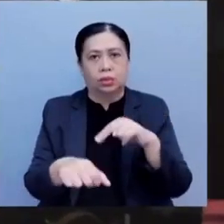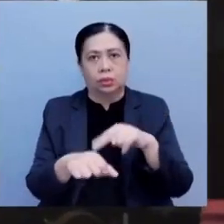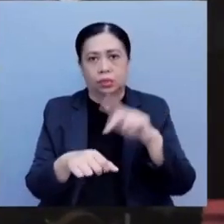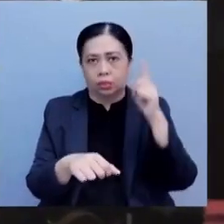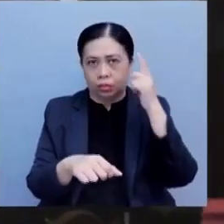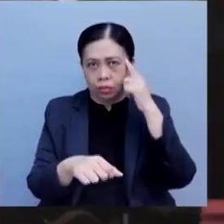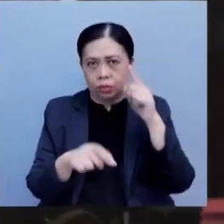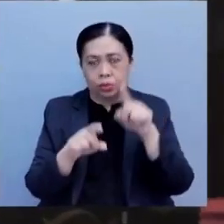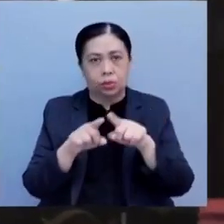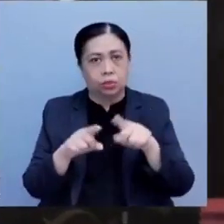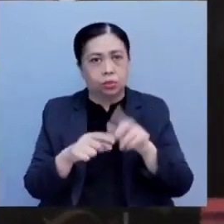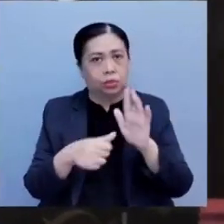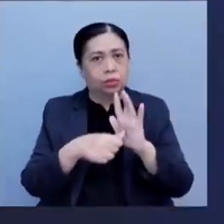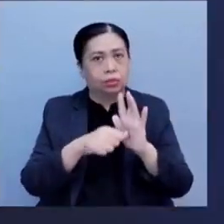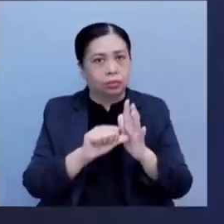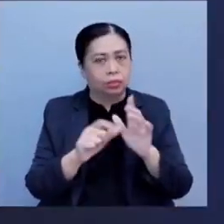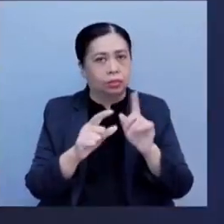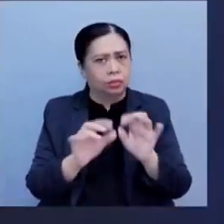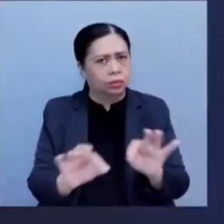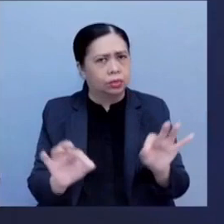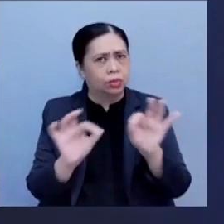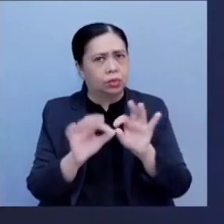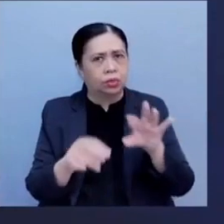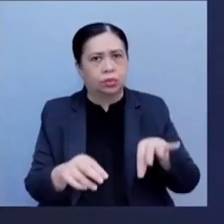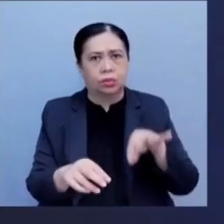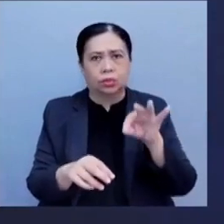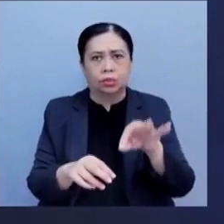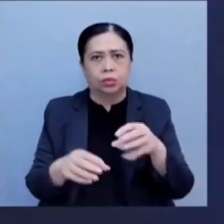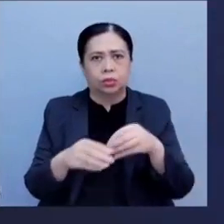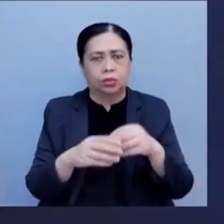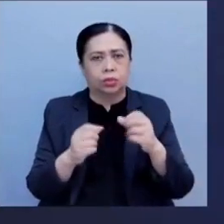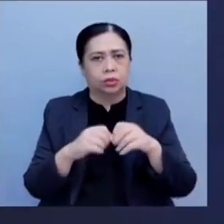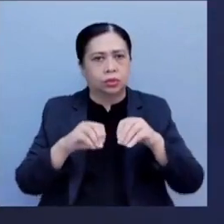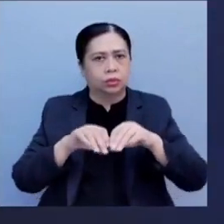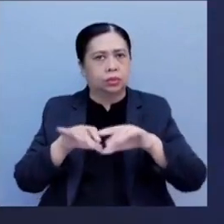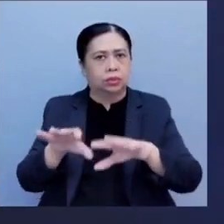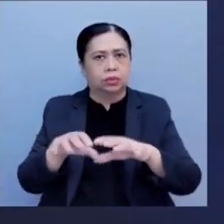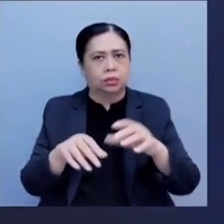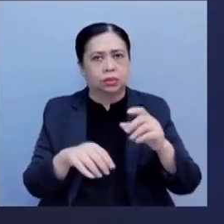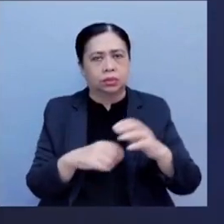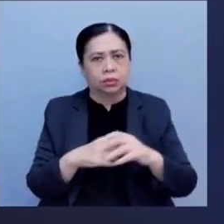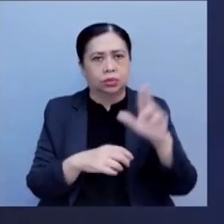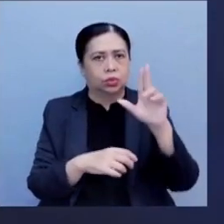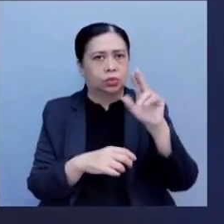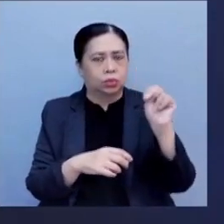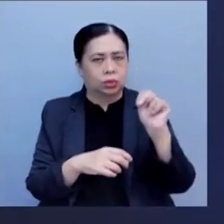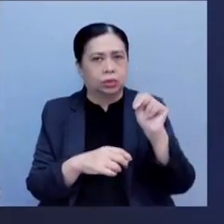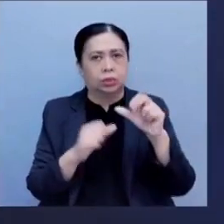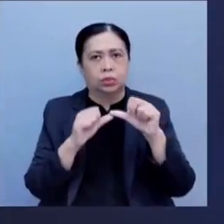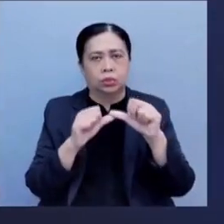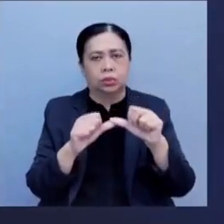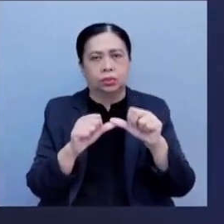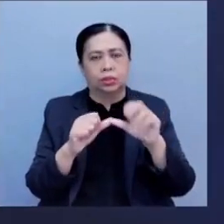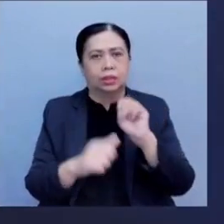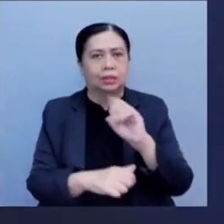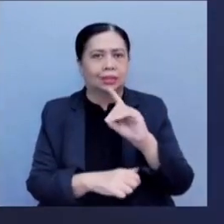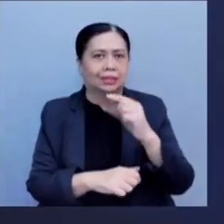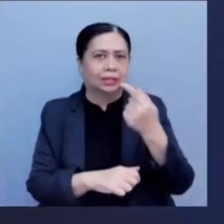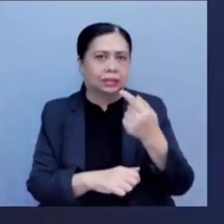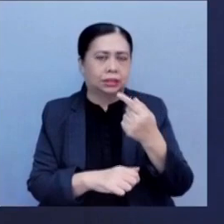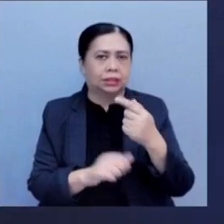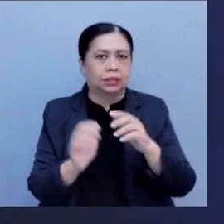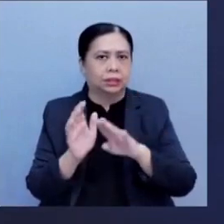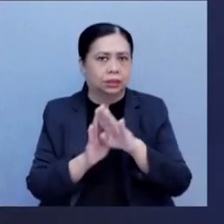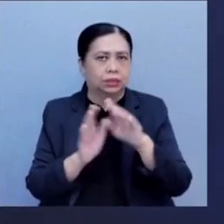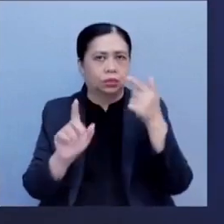also emphasizing their critical contribution to the implementation of the United Nations Sustainable Development Goals, or SDGs.